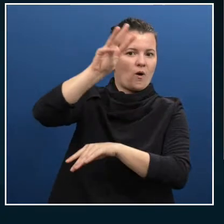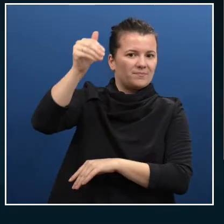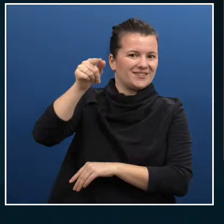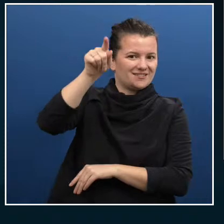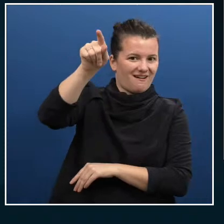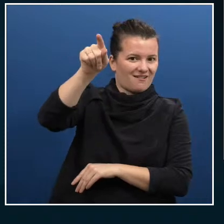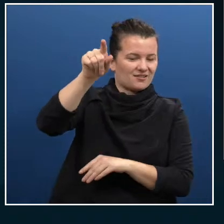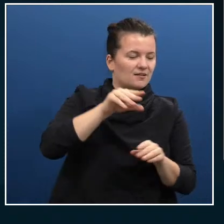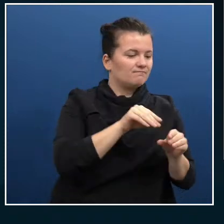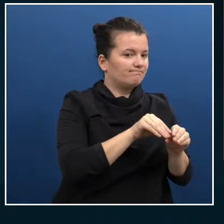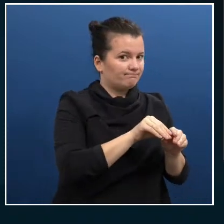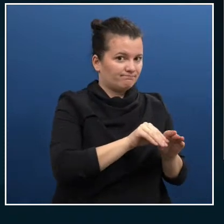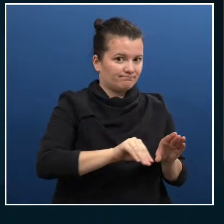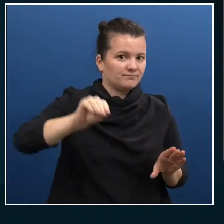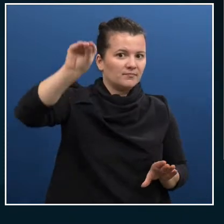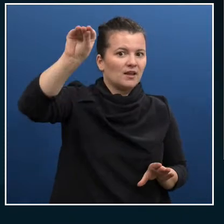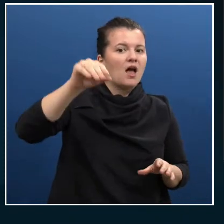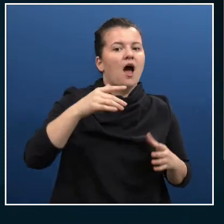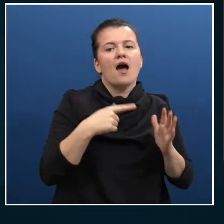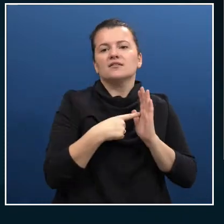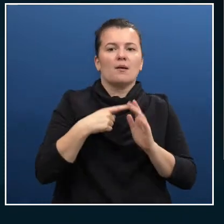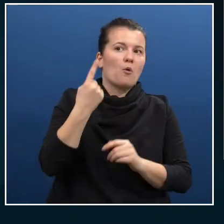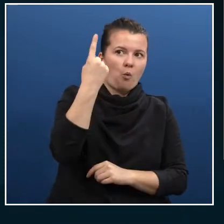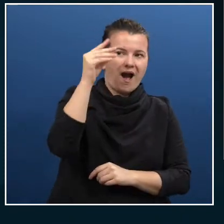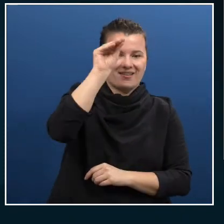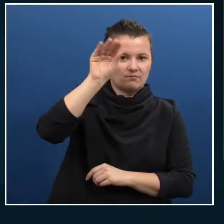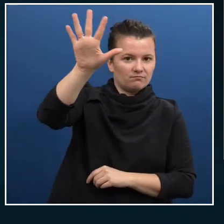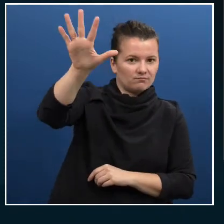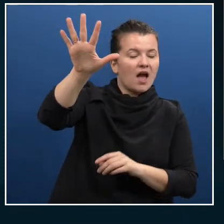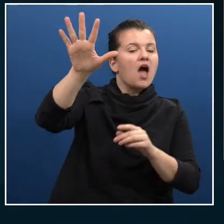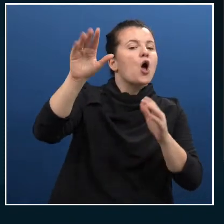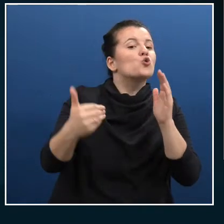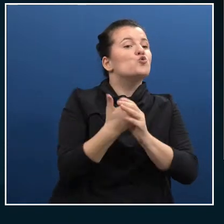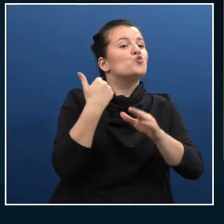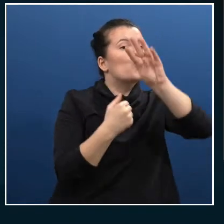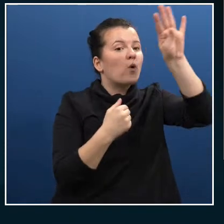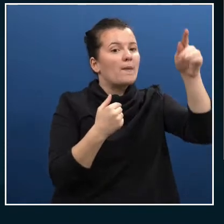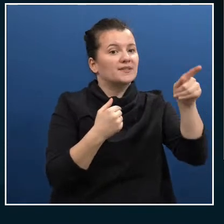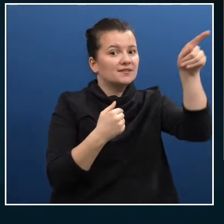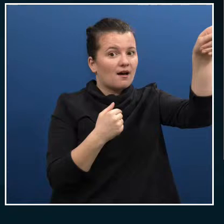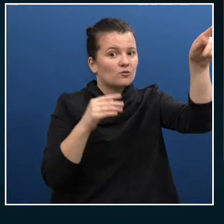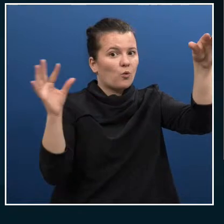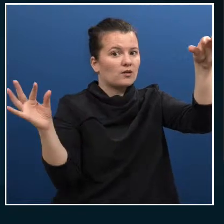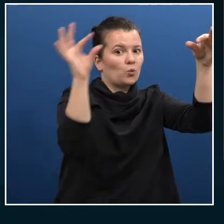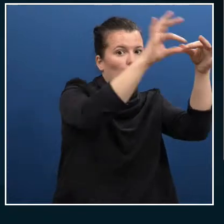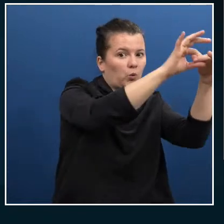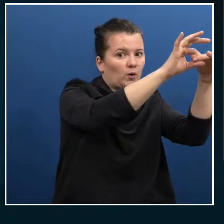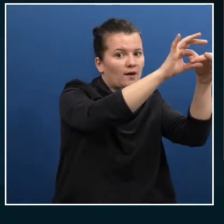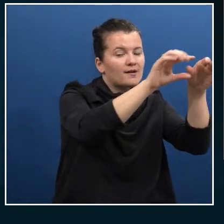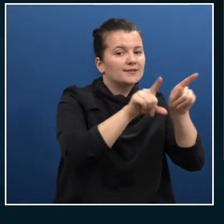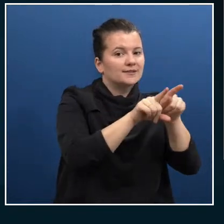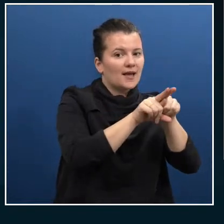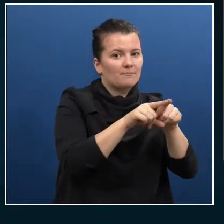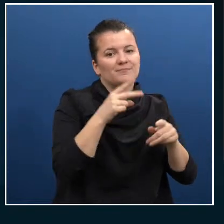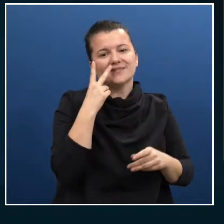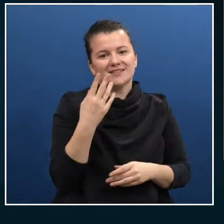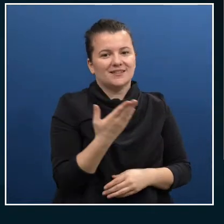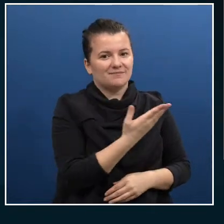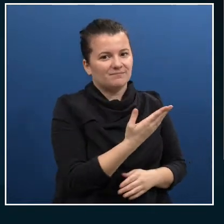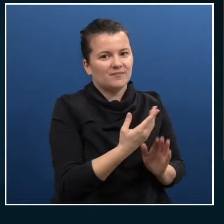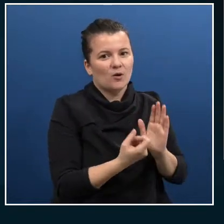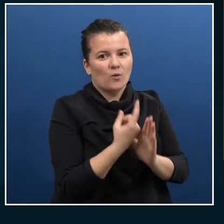other site. This is the real site. And when I look at the events, it's still at 1